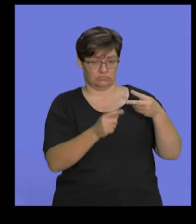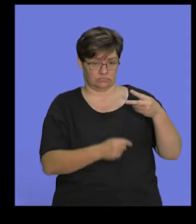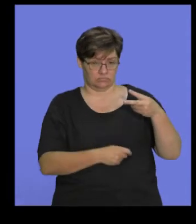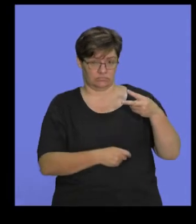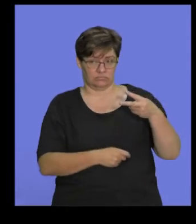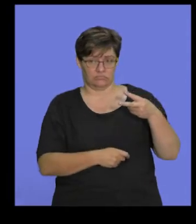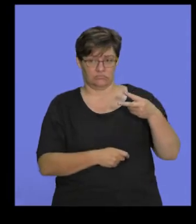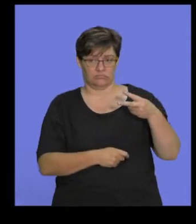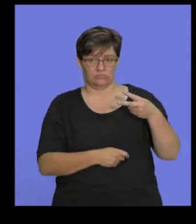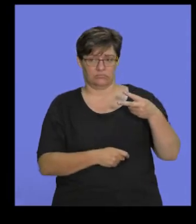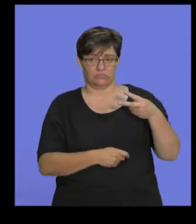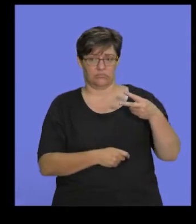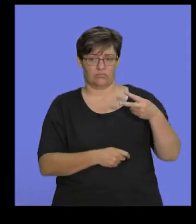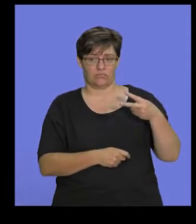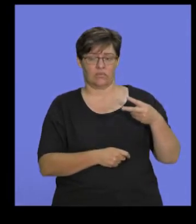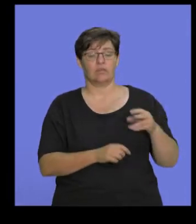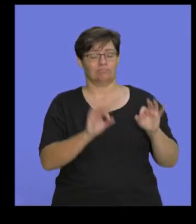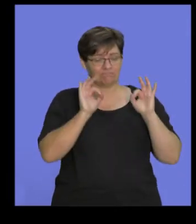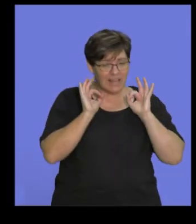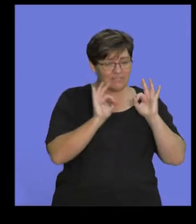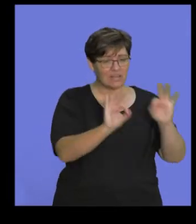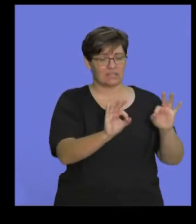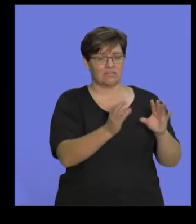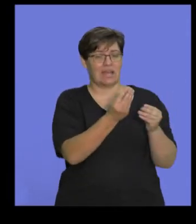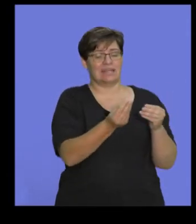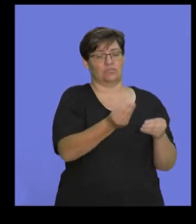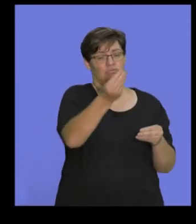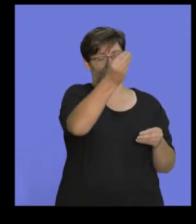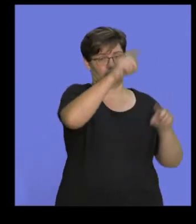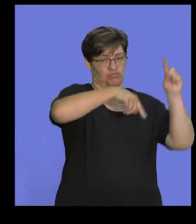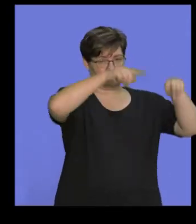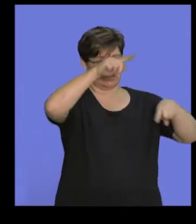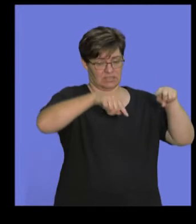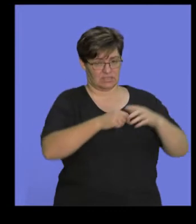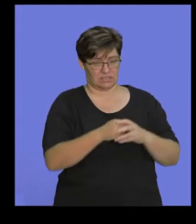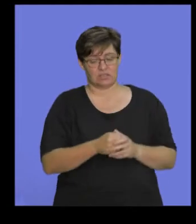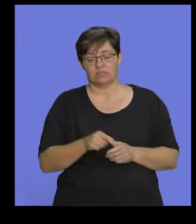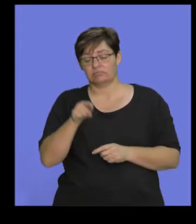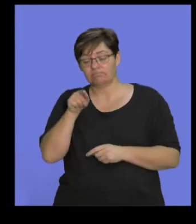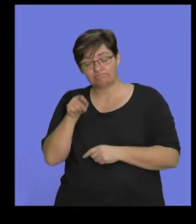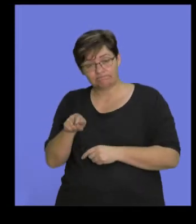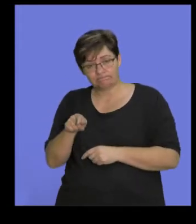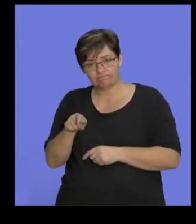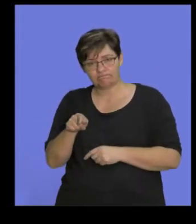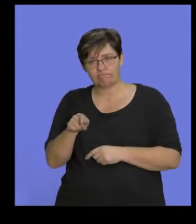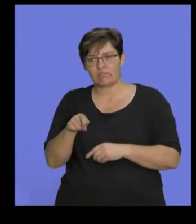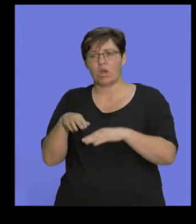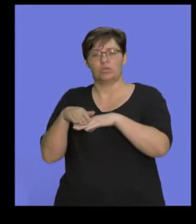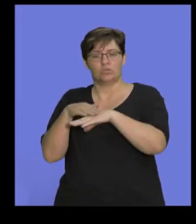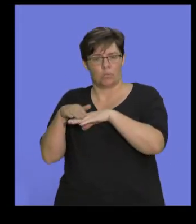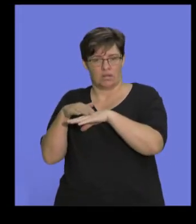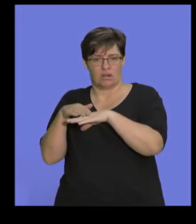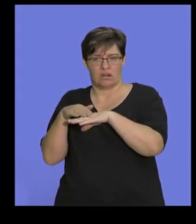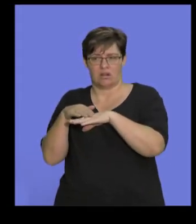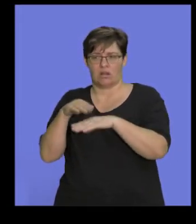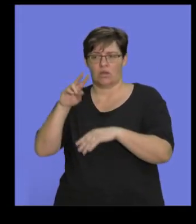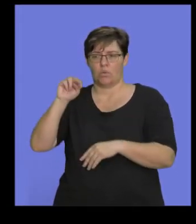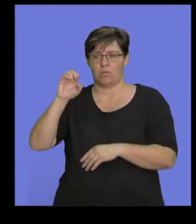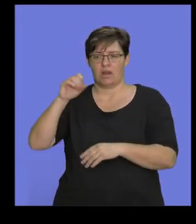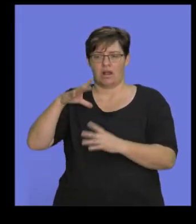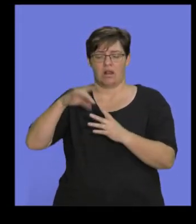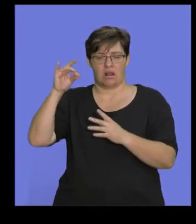what we call the effective interest rate, and we also have what we call the nominal interest